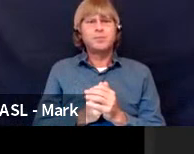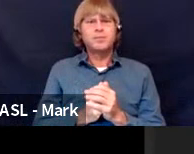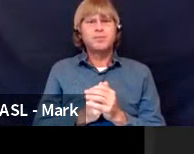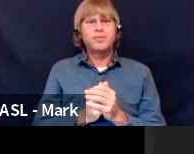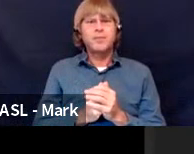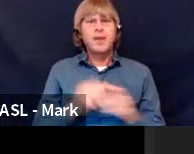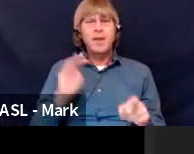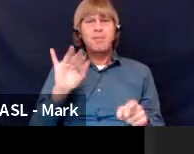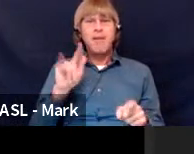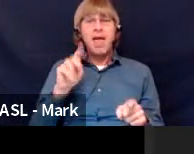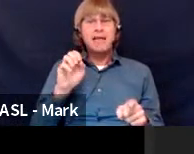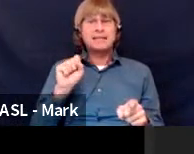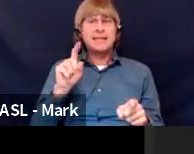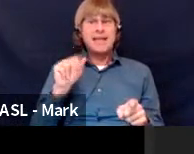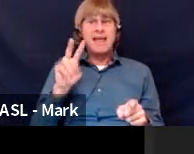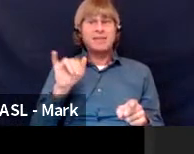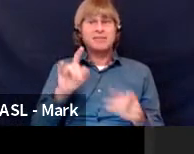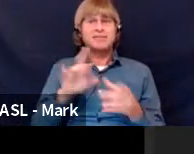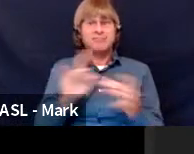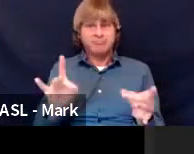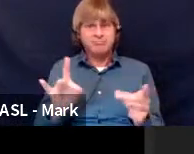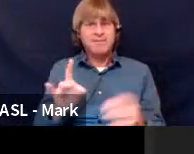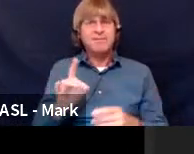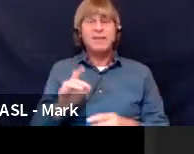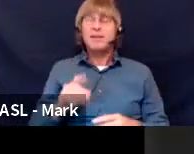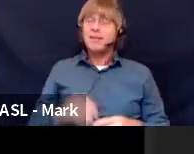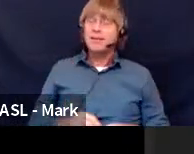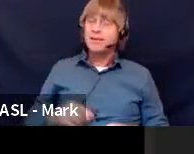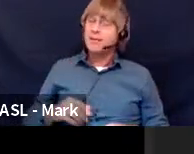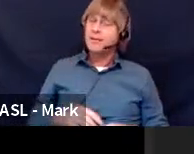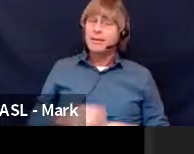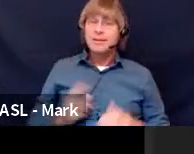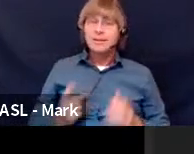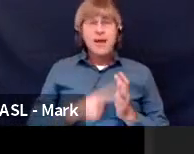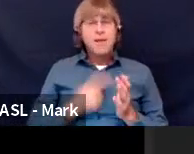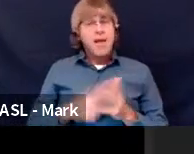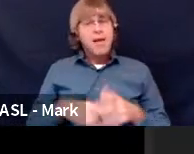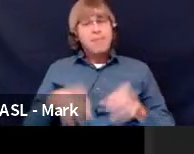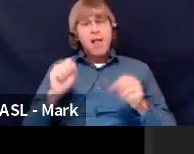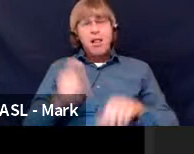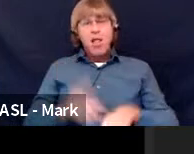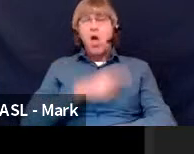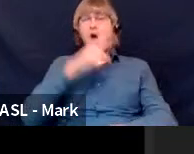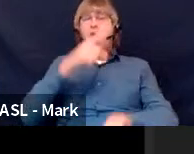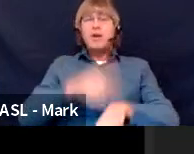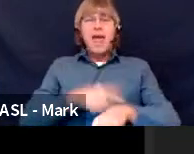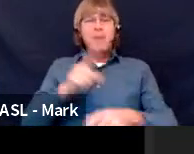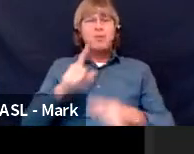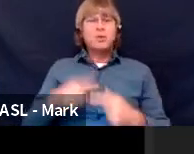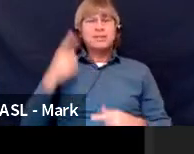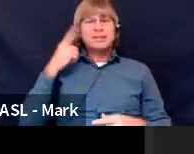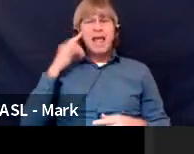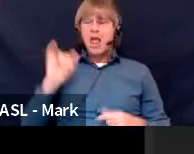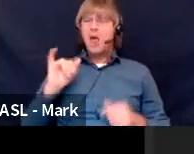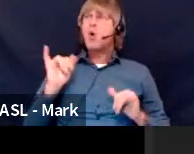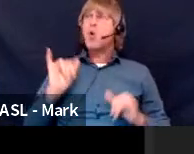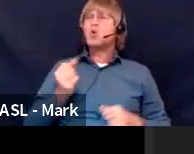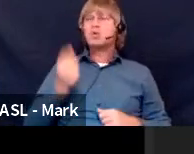Miles Davis said this: "Man, sometimes it takes you a long time to sound like